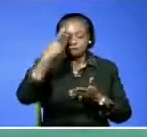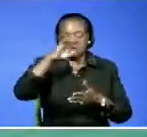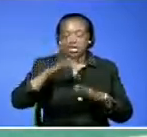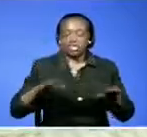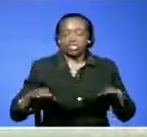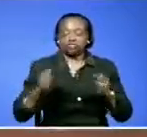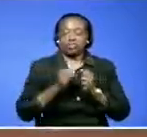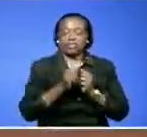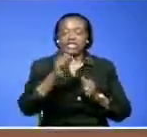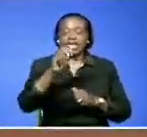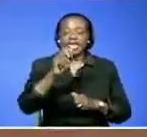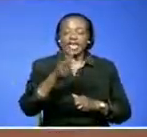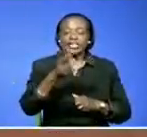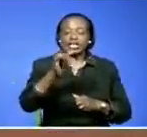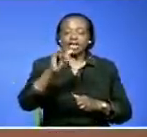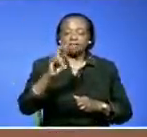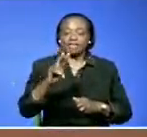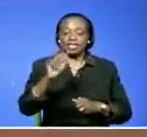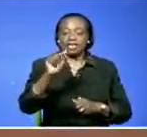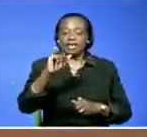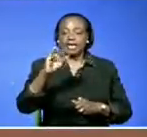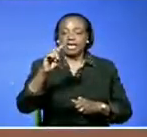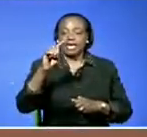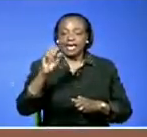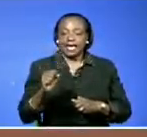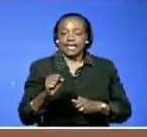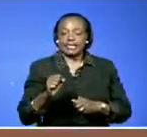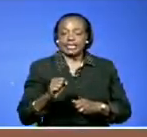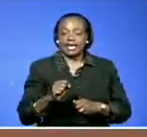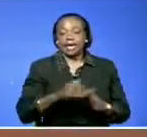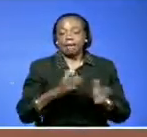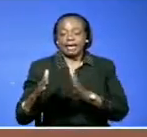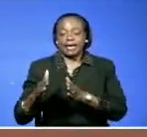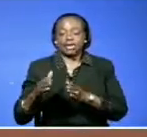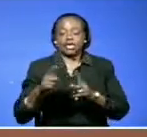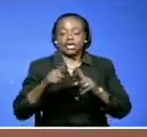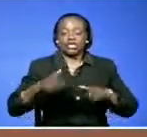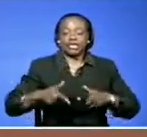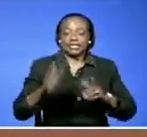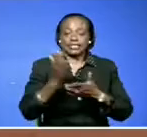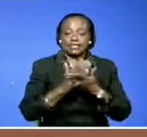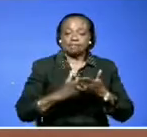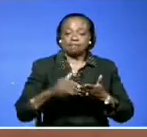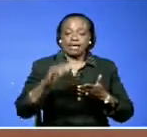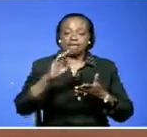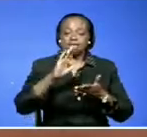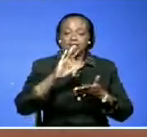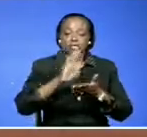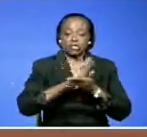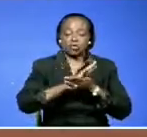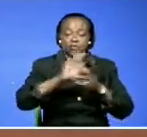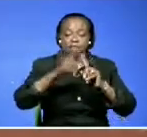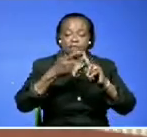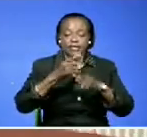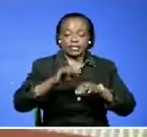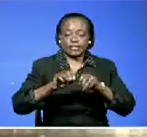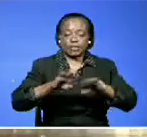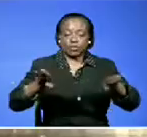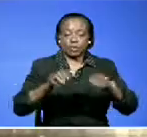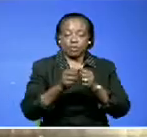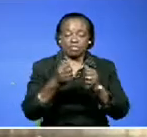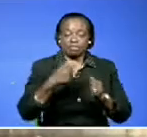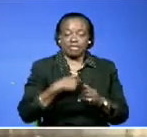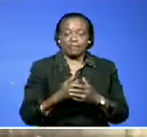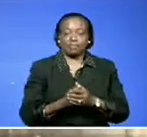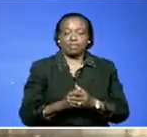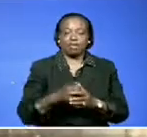I plan on letting some of my schoolmates swim with me. They're very happy and they're very supportive, and I'm very happy that they are.